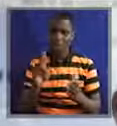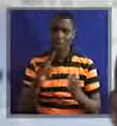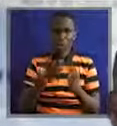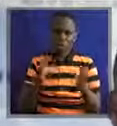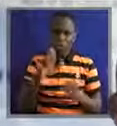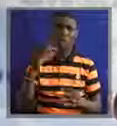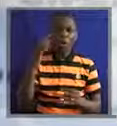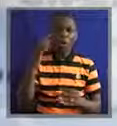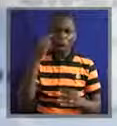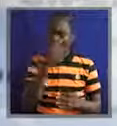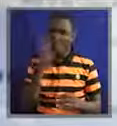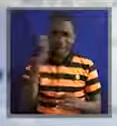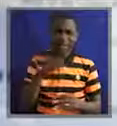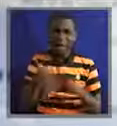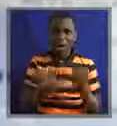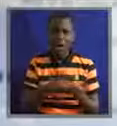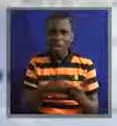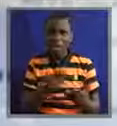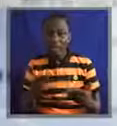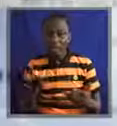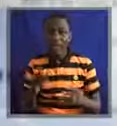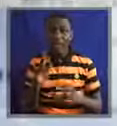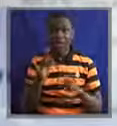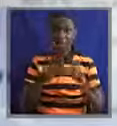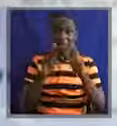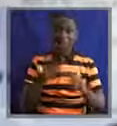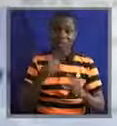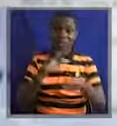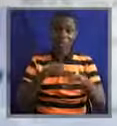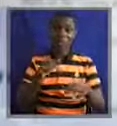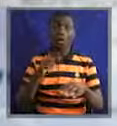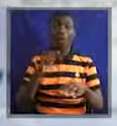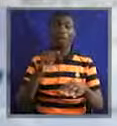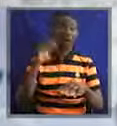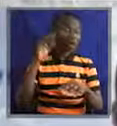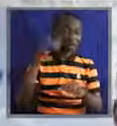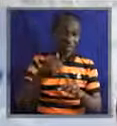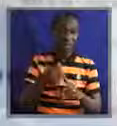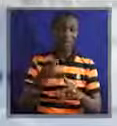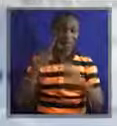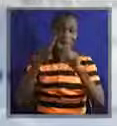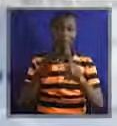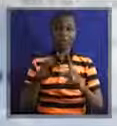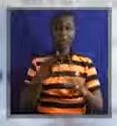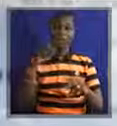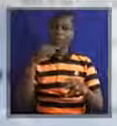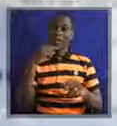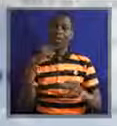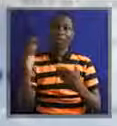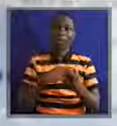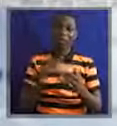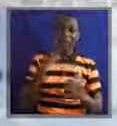hanse obi a was oyo di for obegina ha okasa mbaako a na obi age ho We are